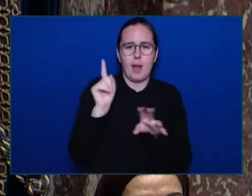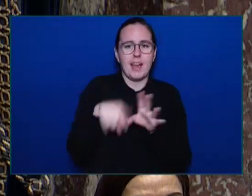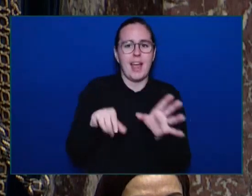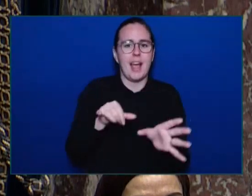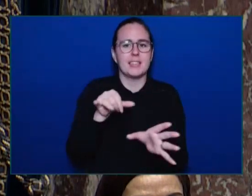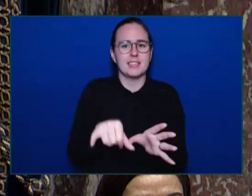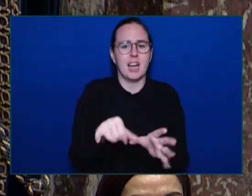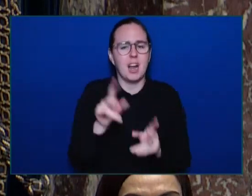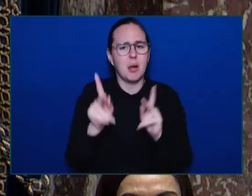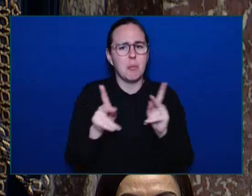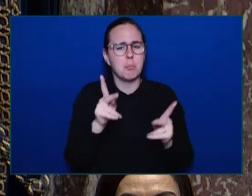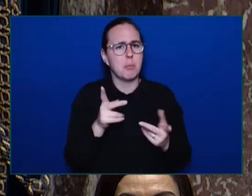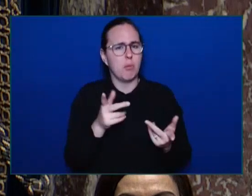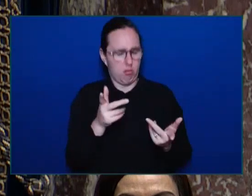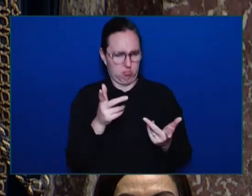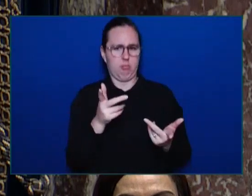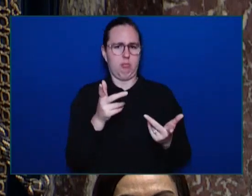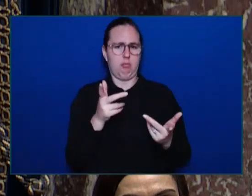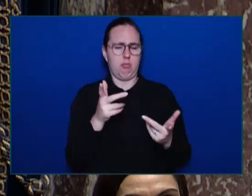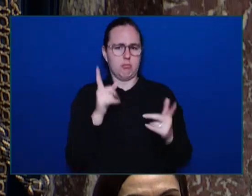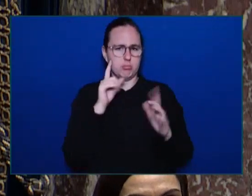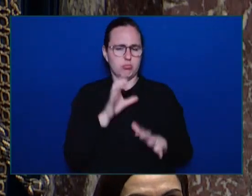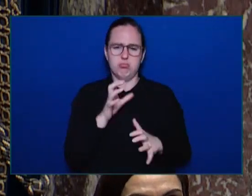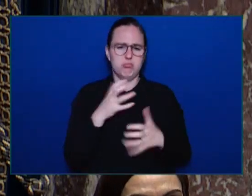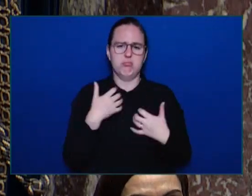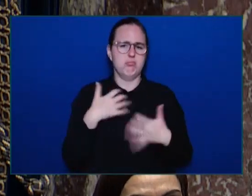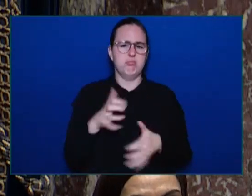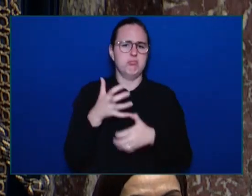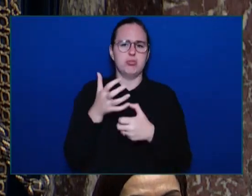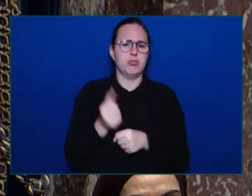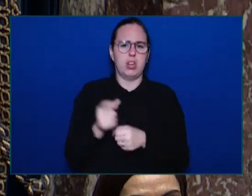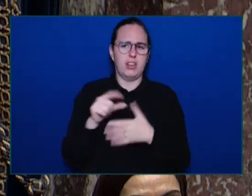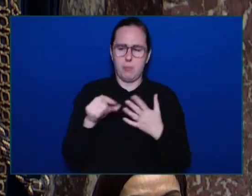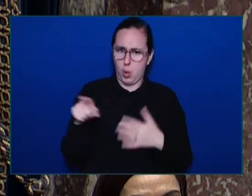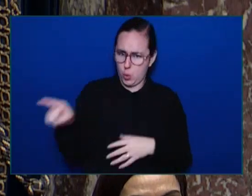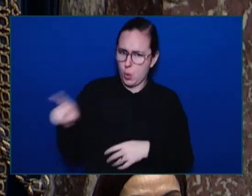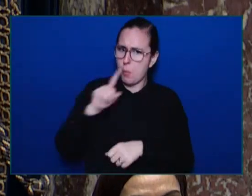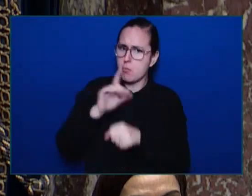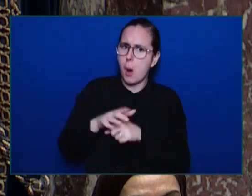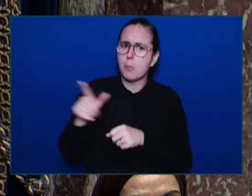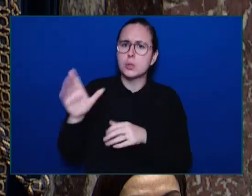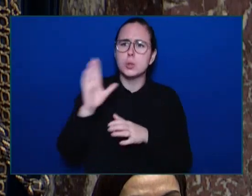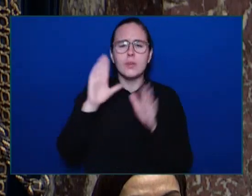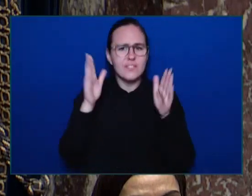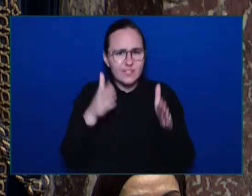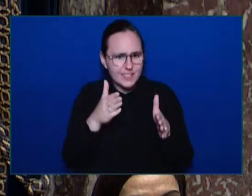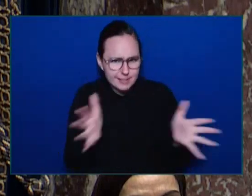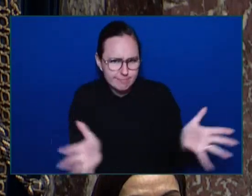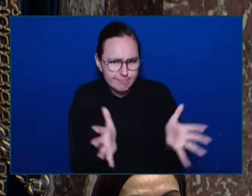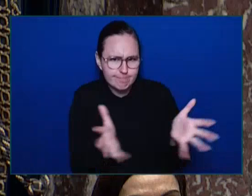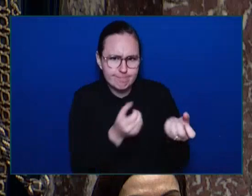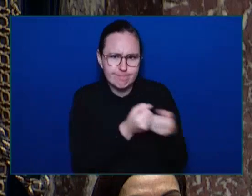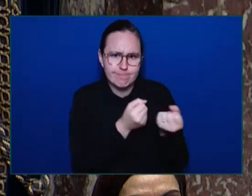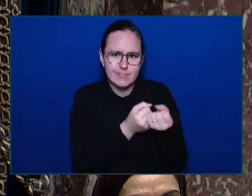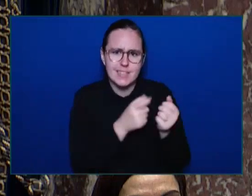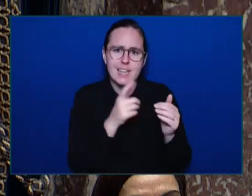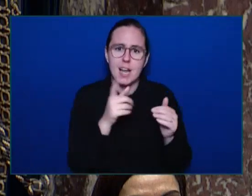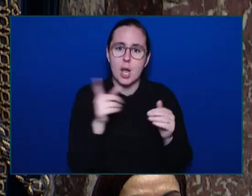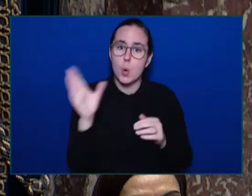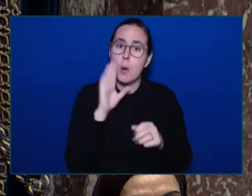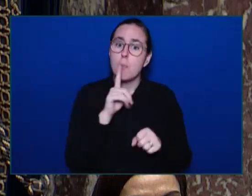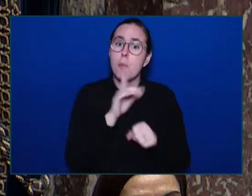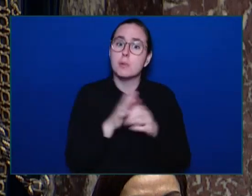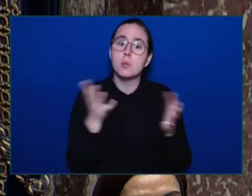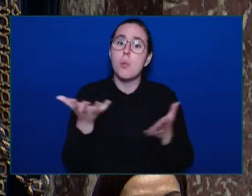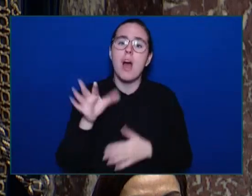crisis in the downtown east side. In November, he promised 90 temporary shelter units for the neighbourhood. The deadline's passed,